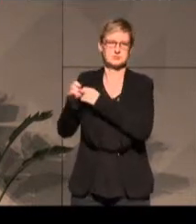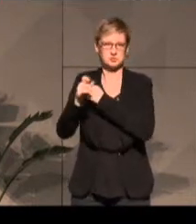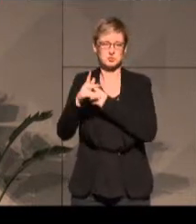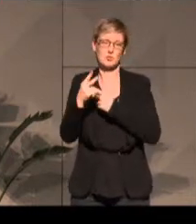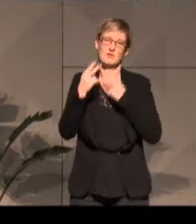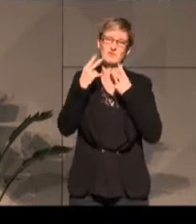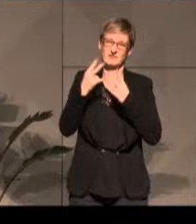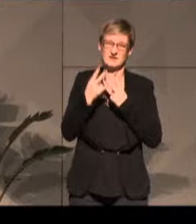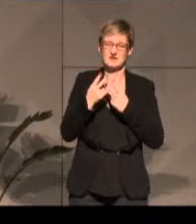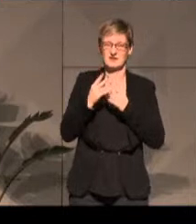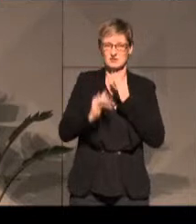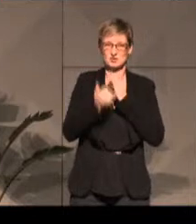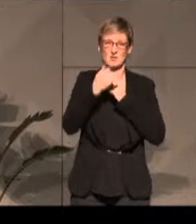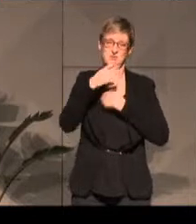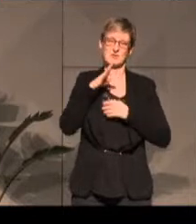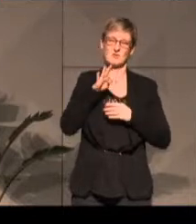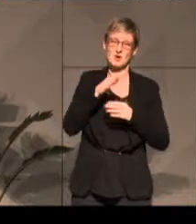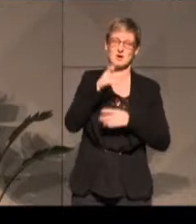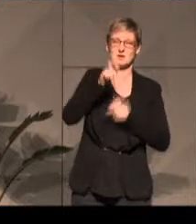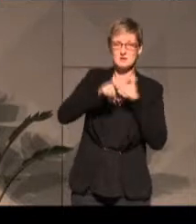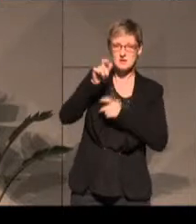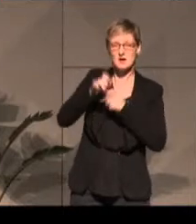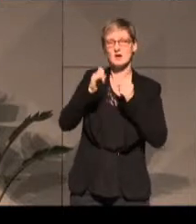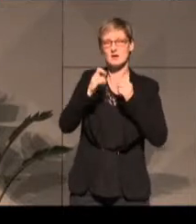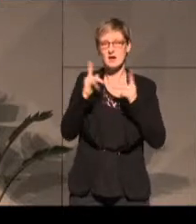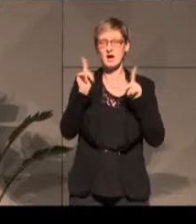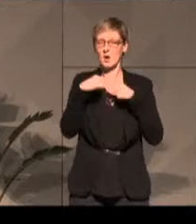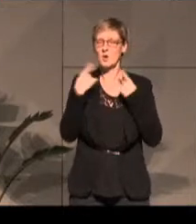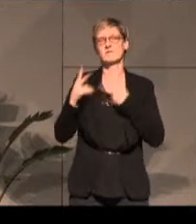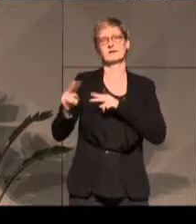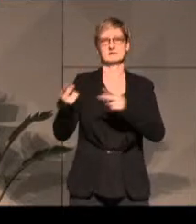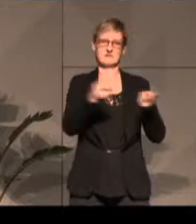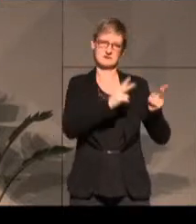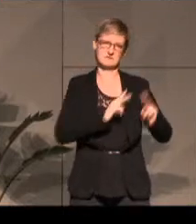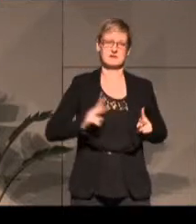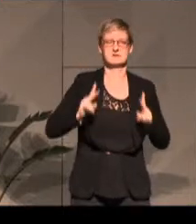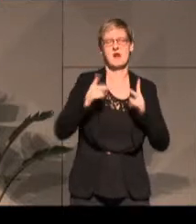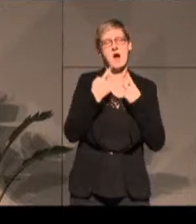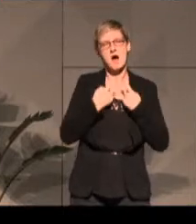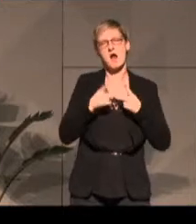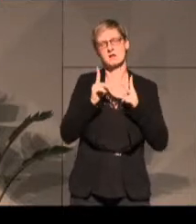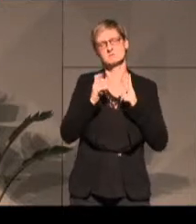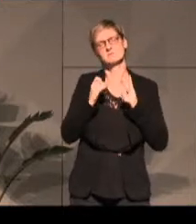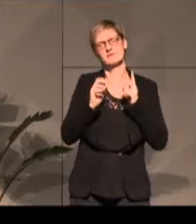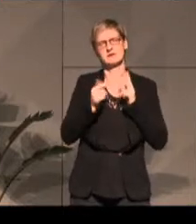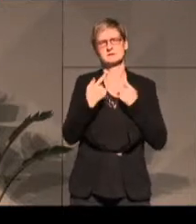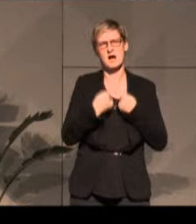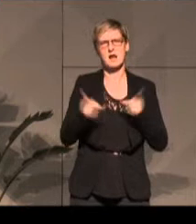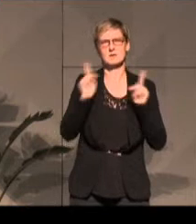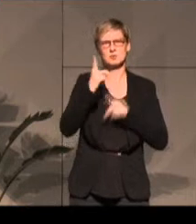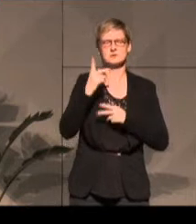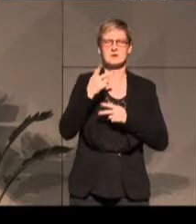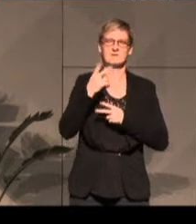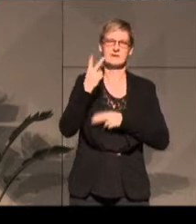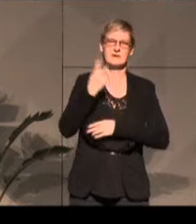to be scared off using some shock ammunition. So most